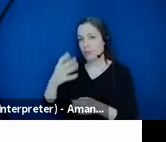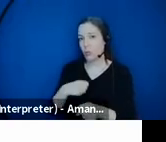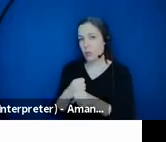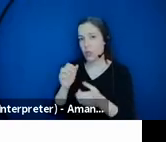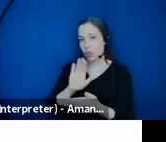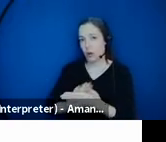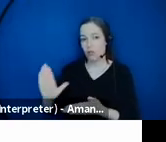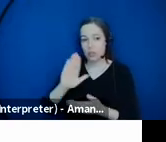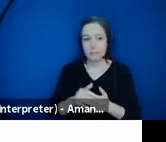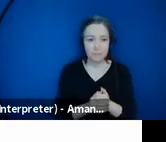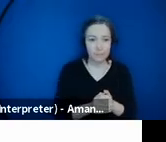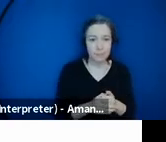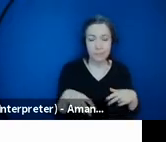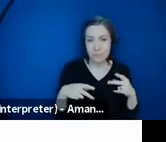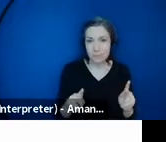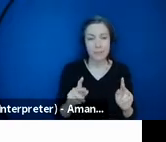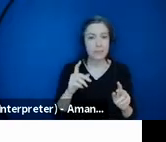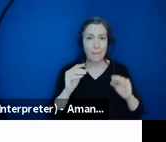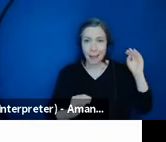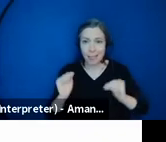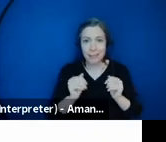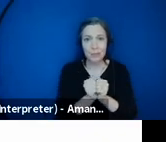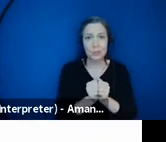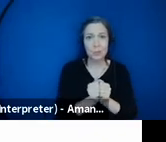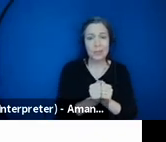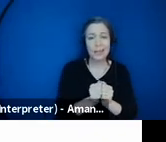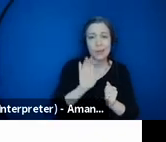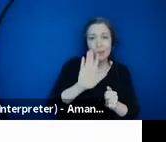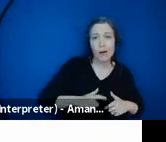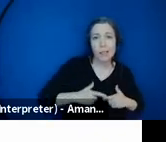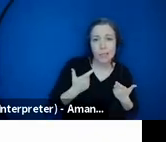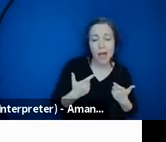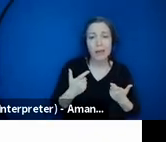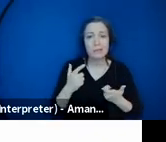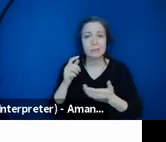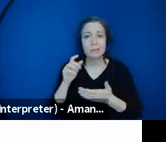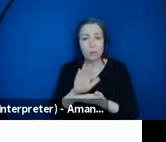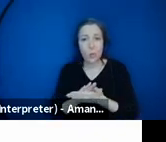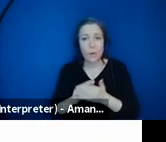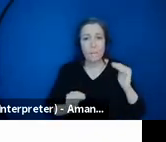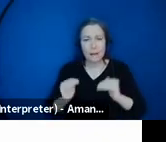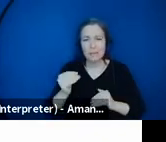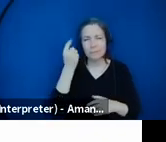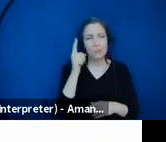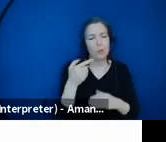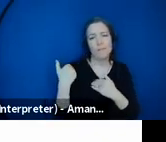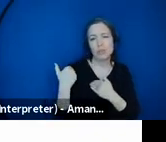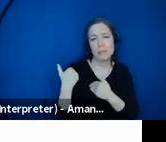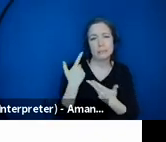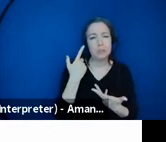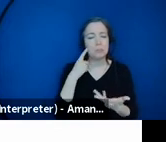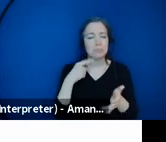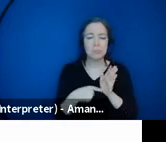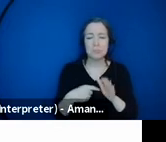successful with their school life balance. We understand that students have jobs, family obligations or other responsibilities. So you